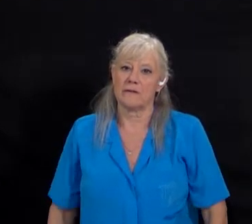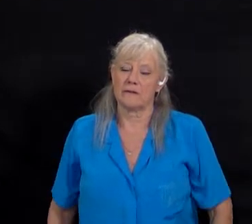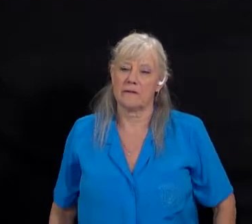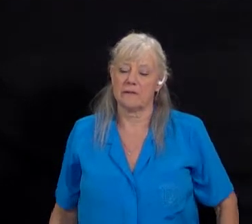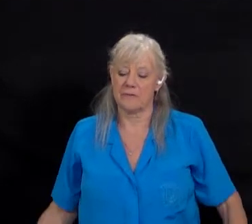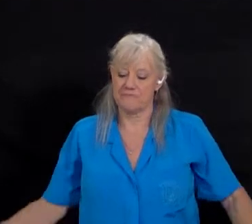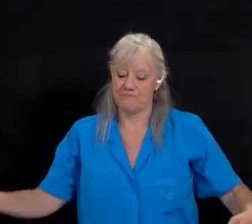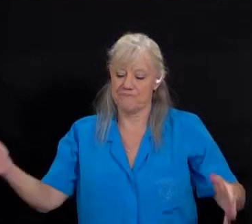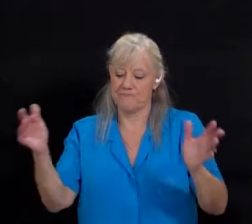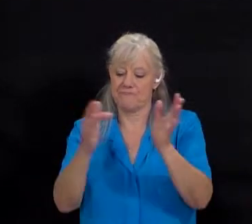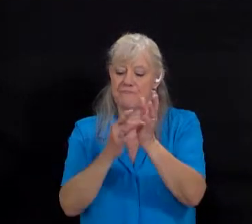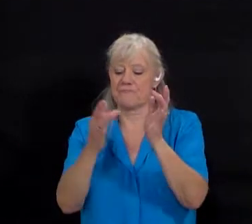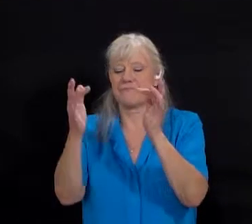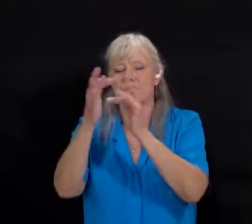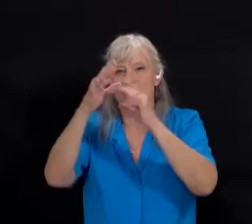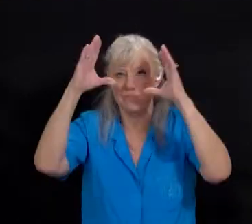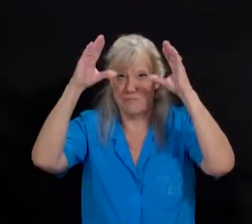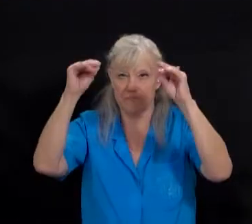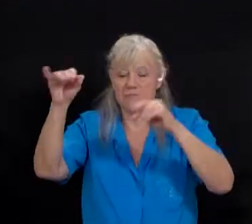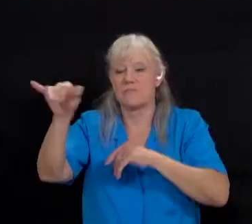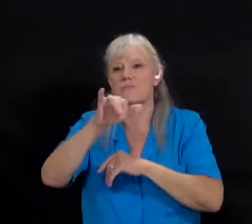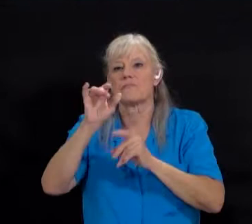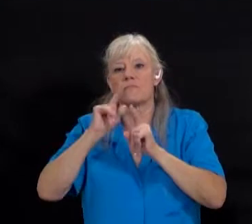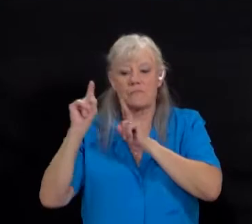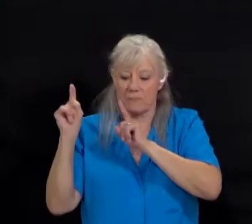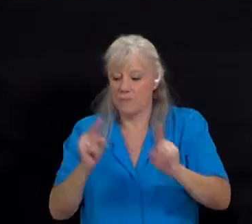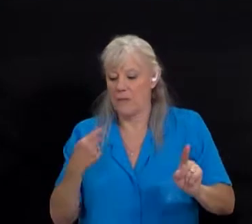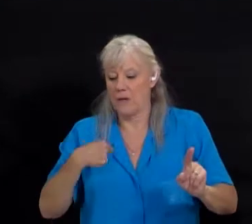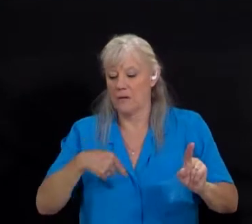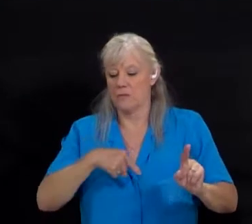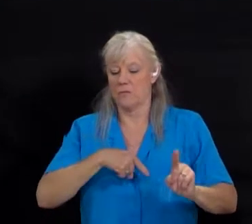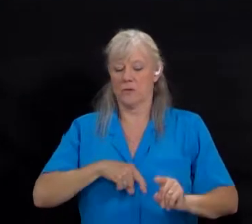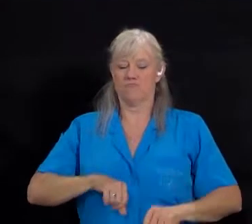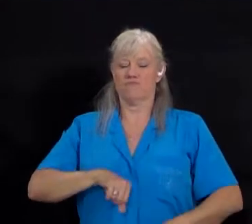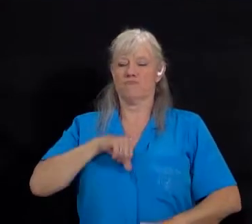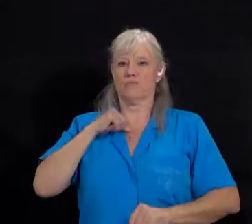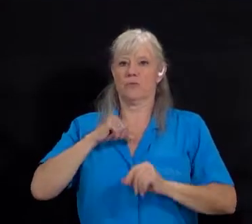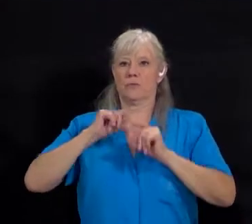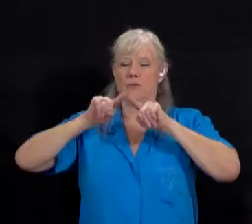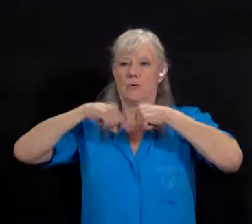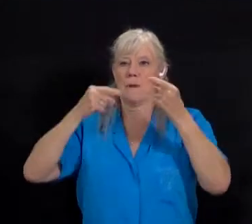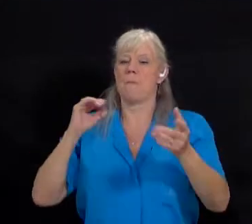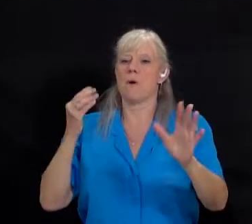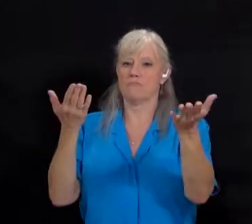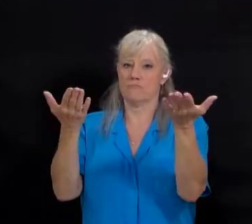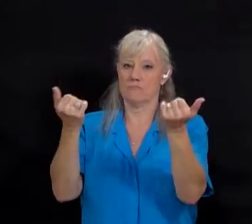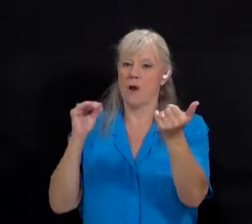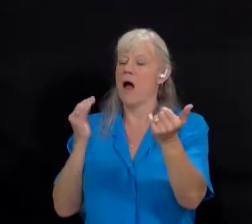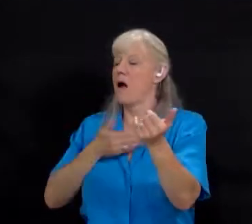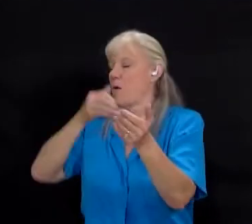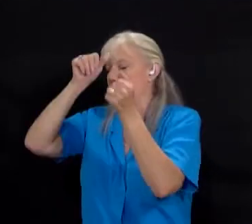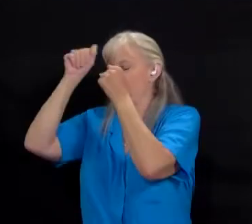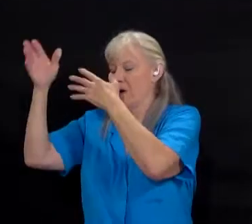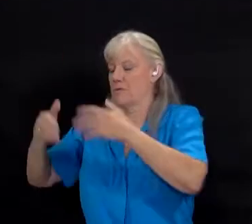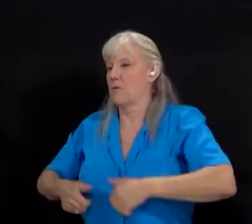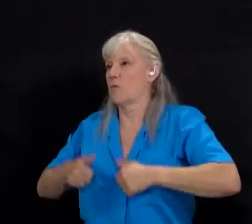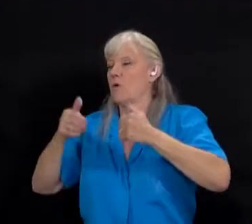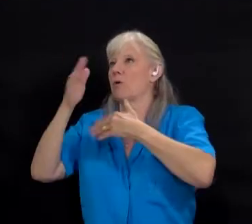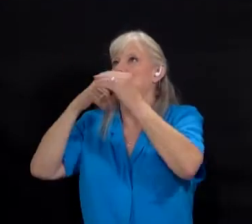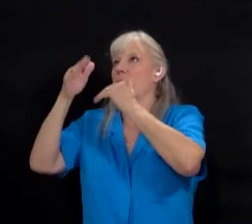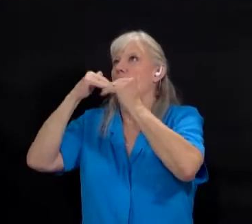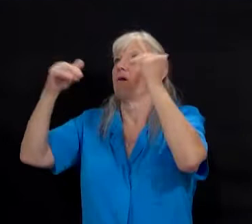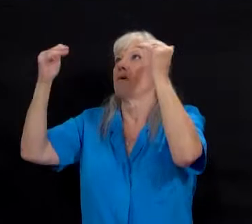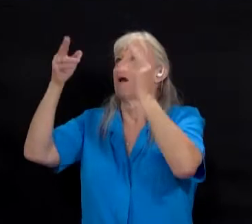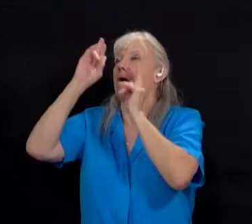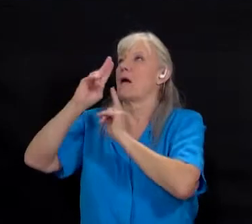At the Savior's command, informed by divine teaching, we dare to say, Our Father, who art in heaven, hallowed be